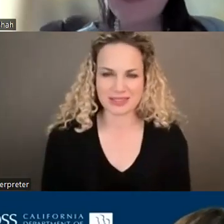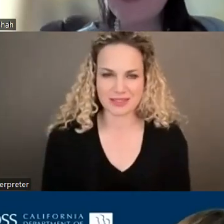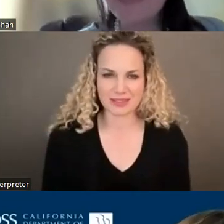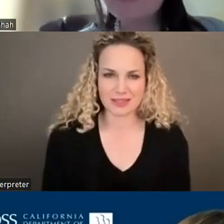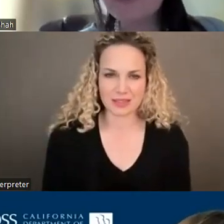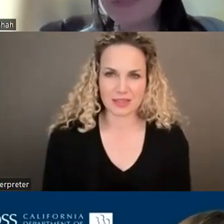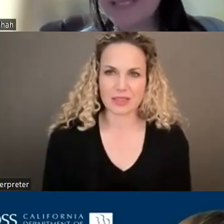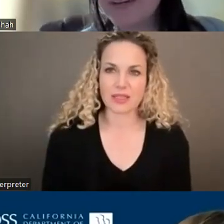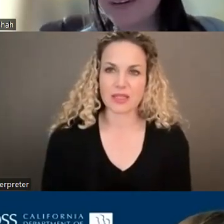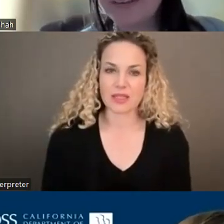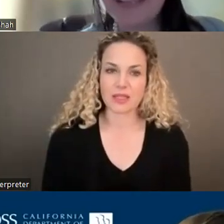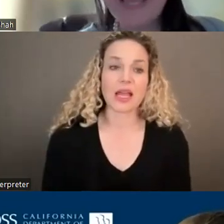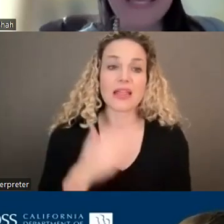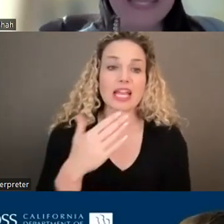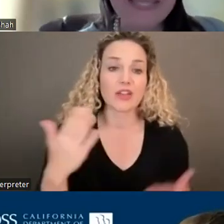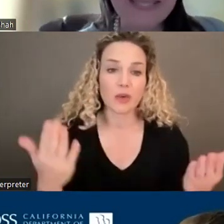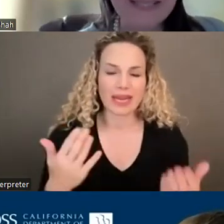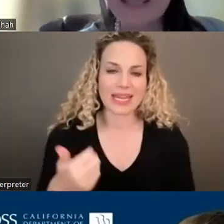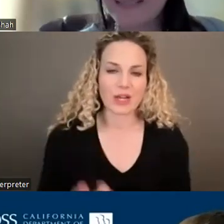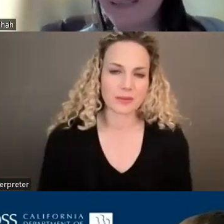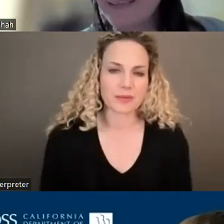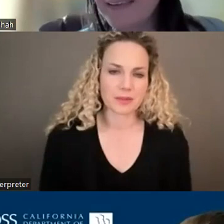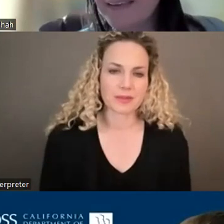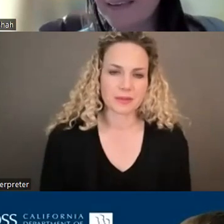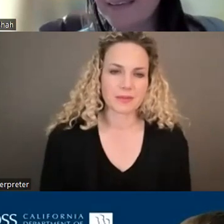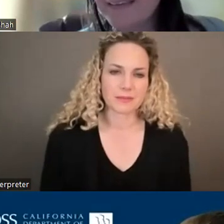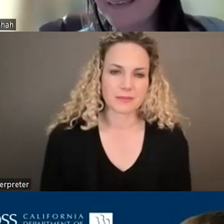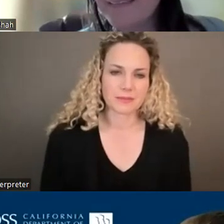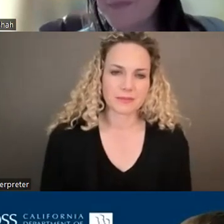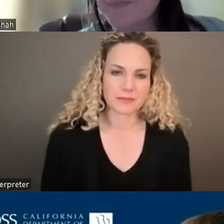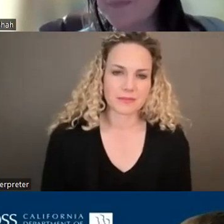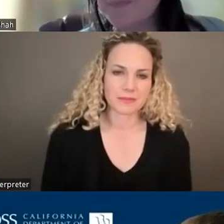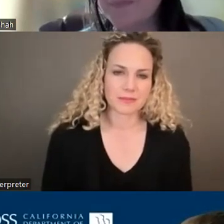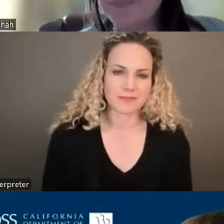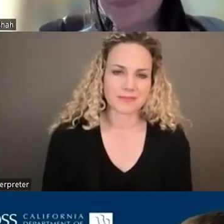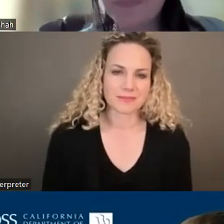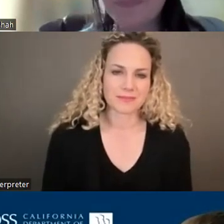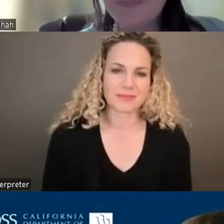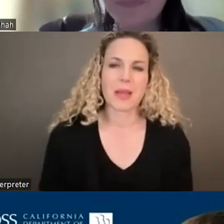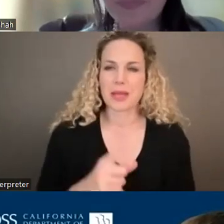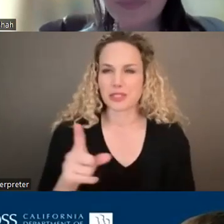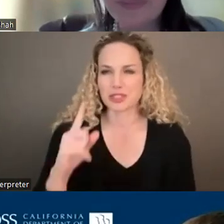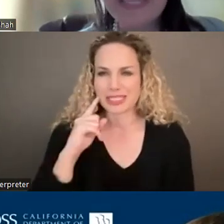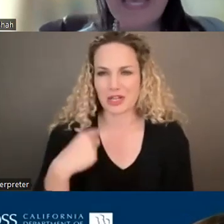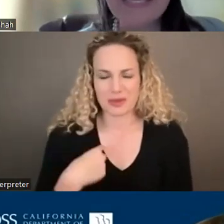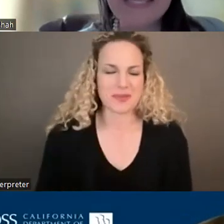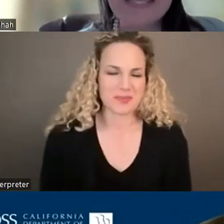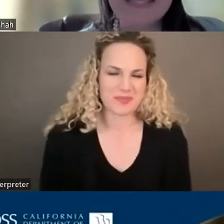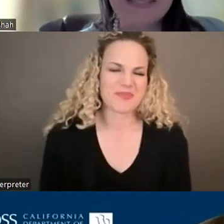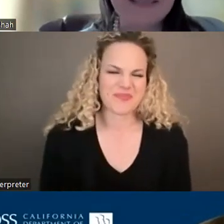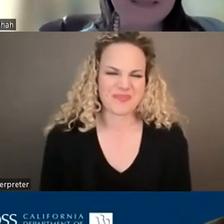Okay, well, thank you for Hello? being here. Yes, Okay, I was making sure you can hear me.